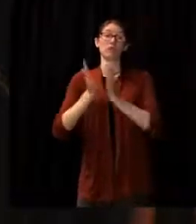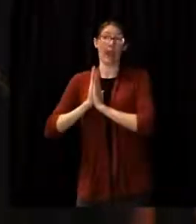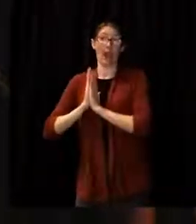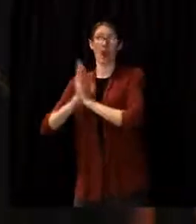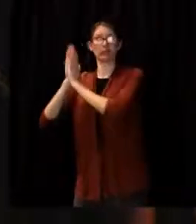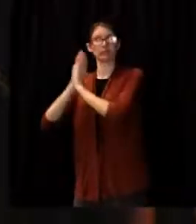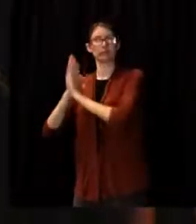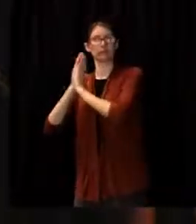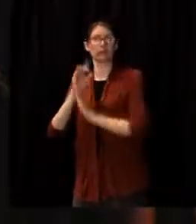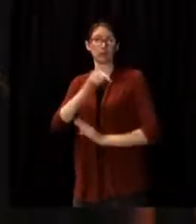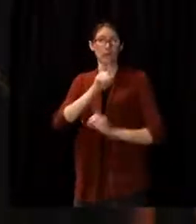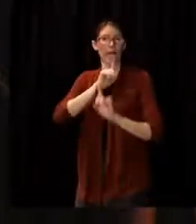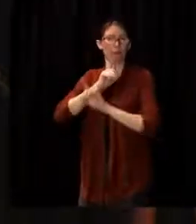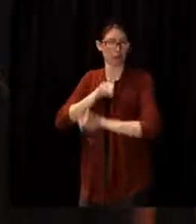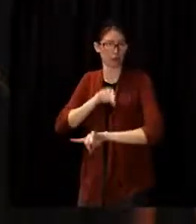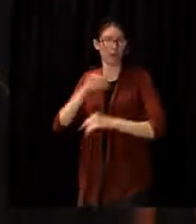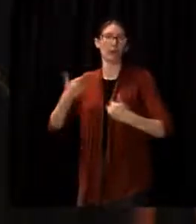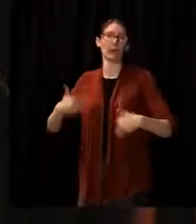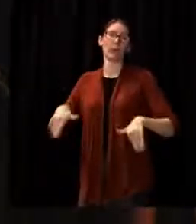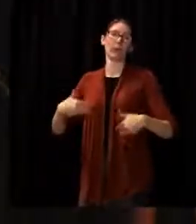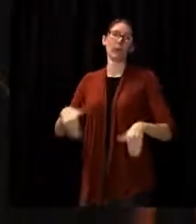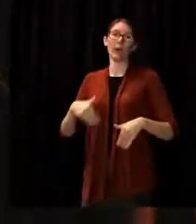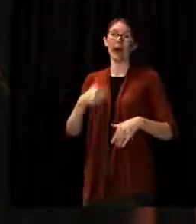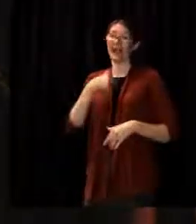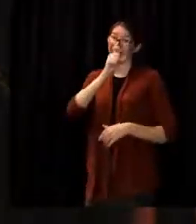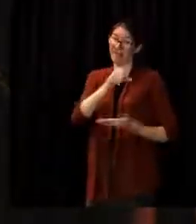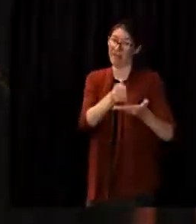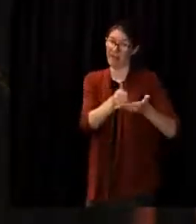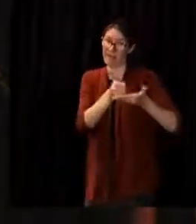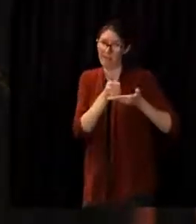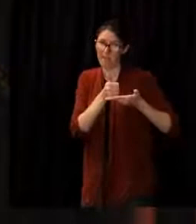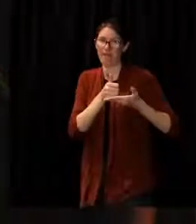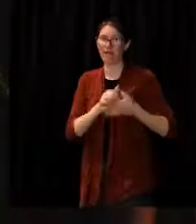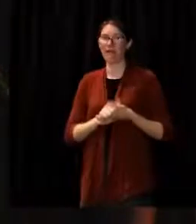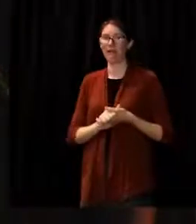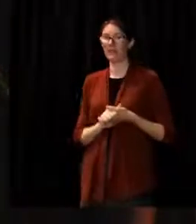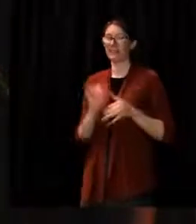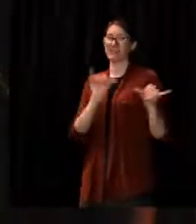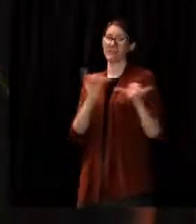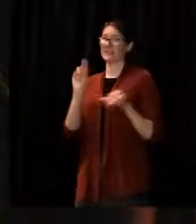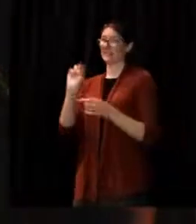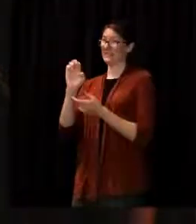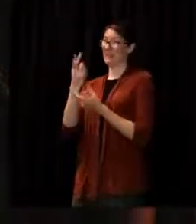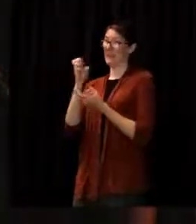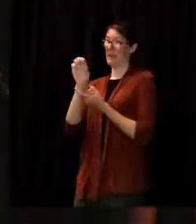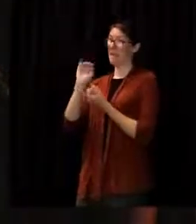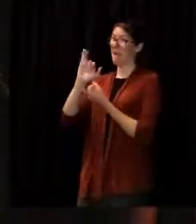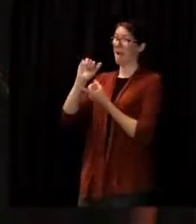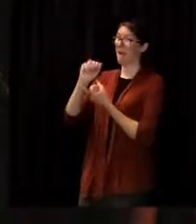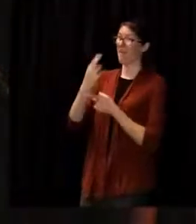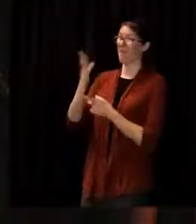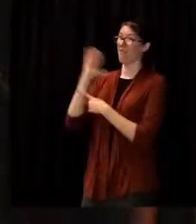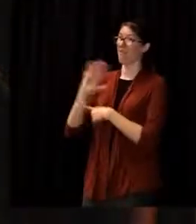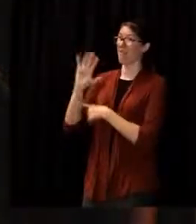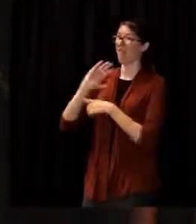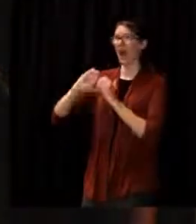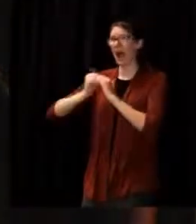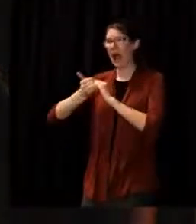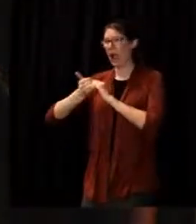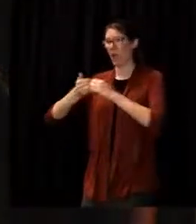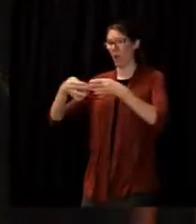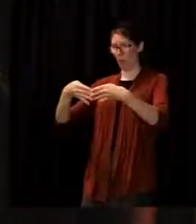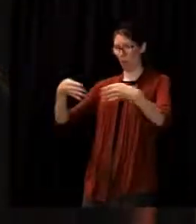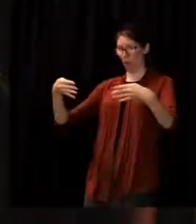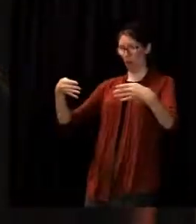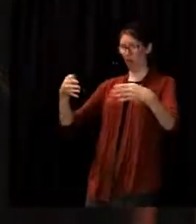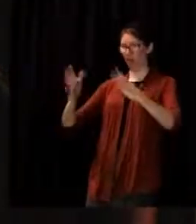help. And together we began to pray and look and to ask it like Nehemiah of old, would you help us as we consider how do we rebuild the walls?